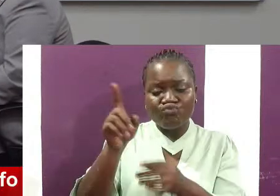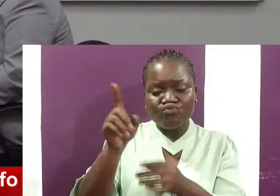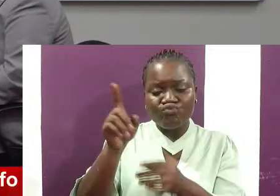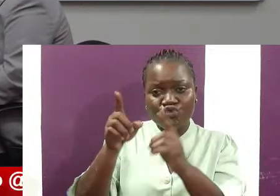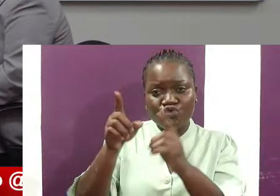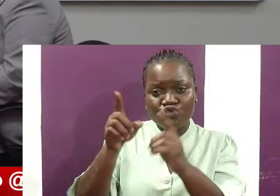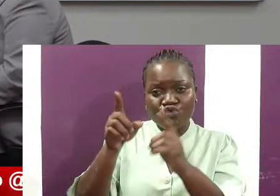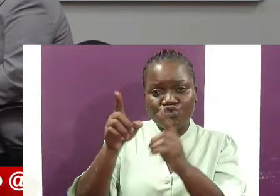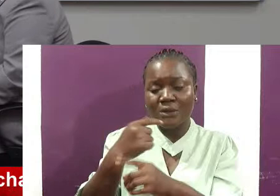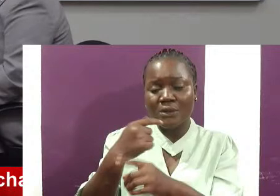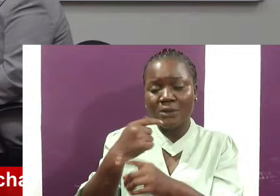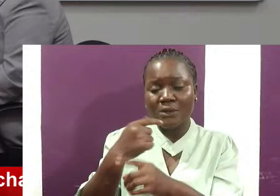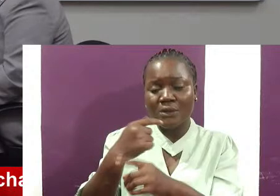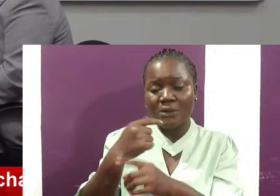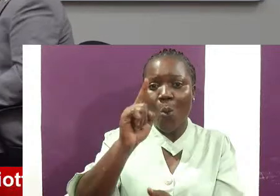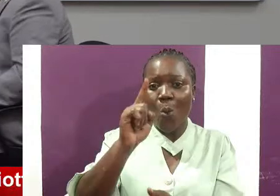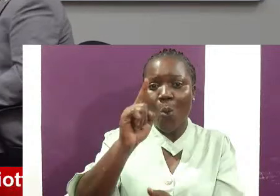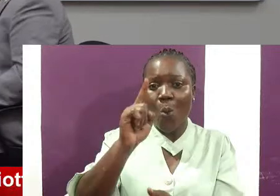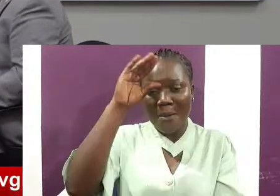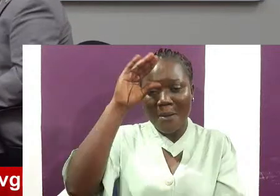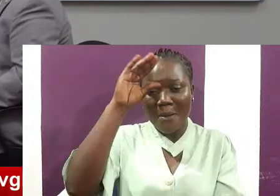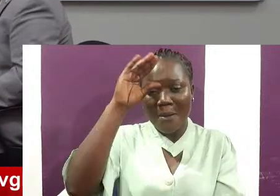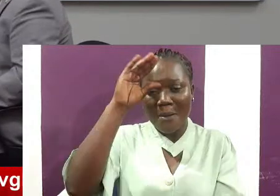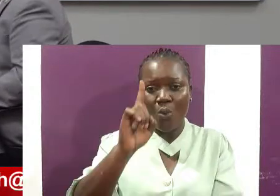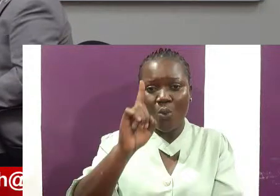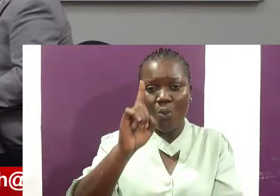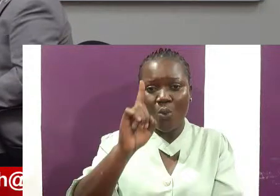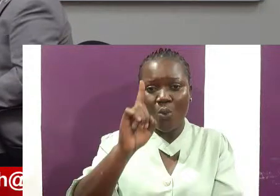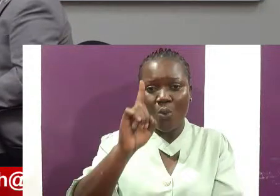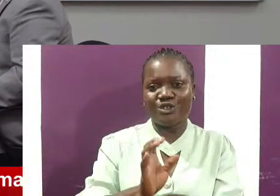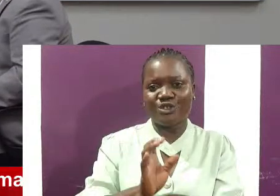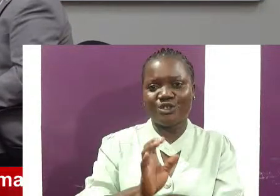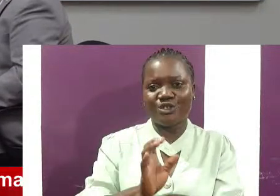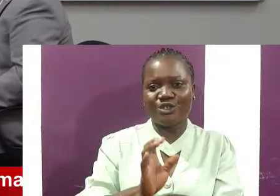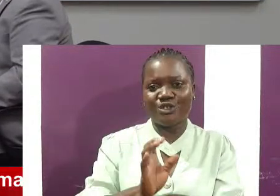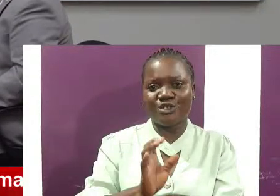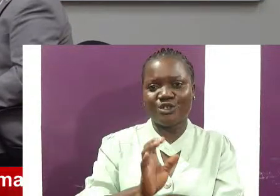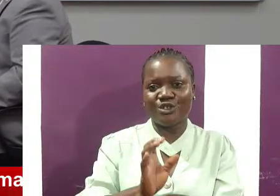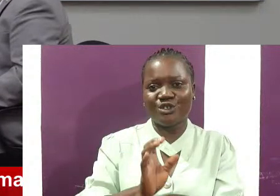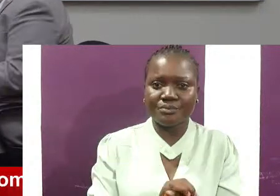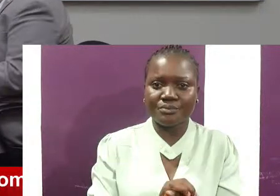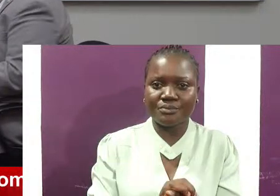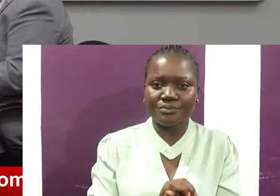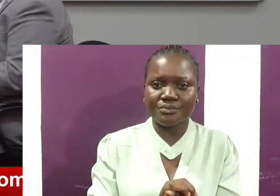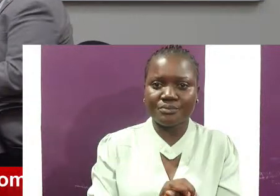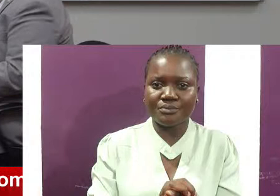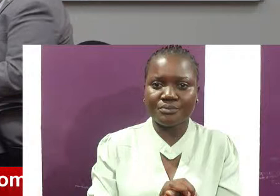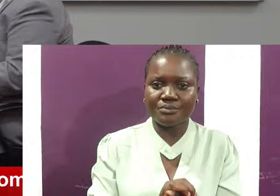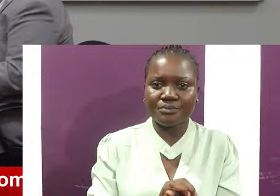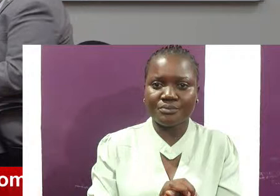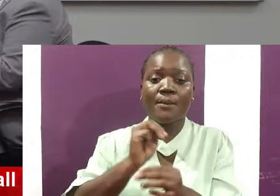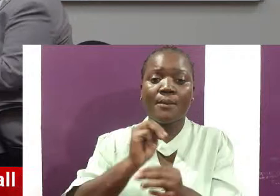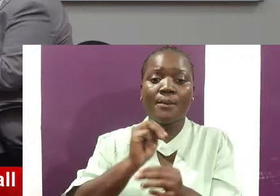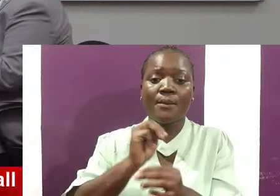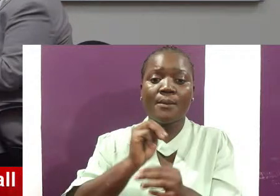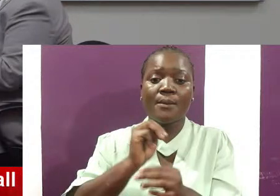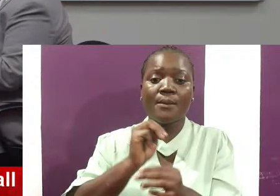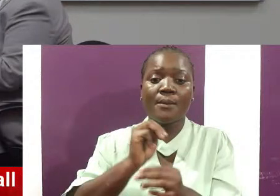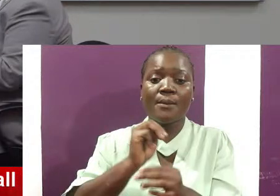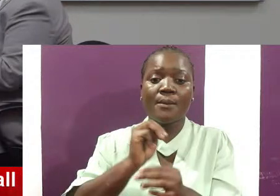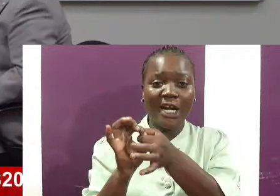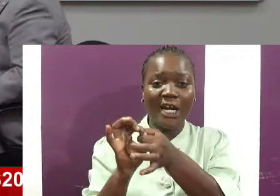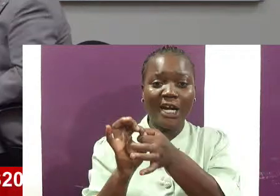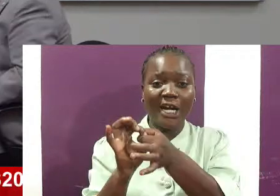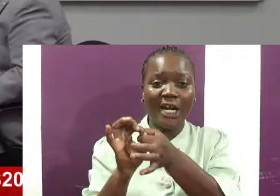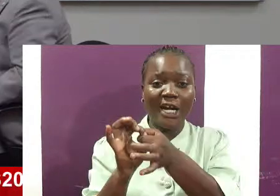really just means a group of people that have congregated together. They are united in being at the same event at the same time.